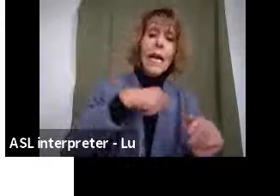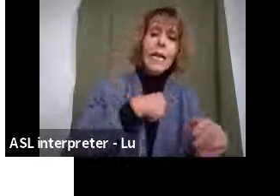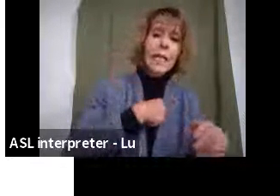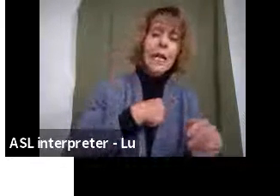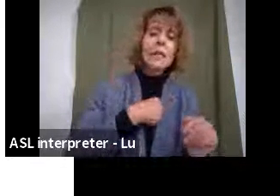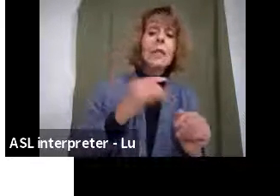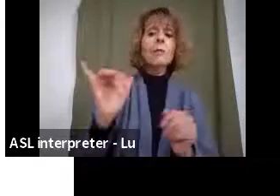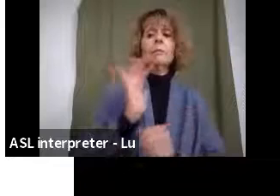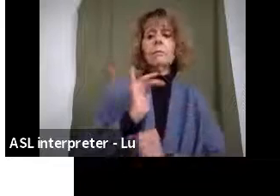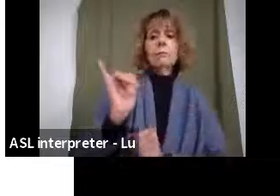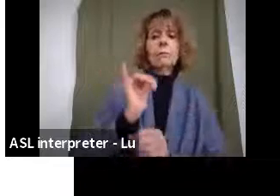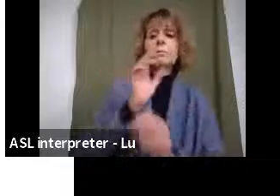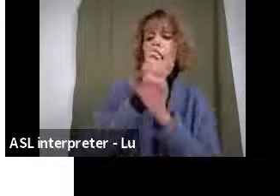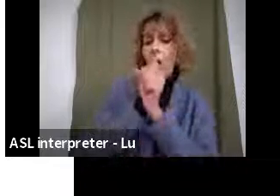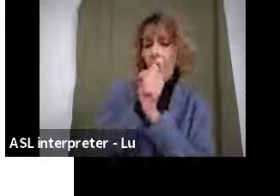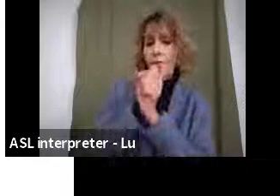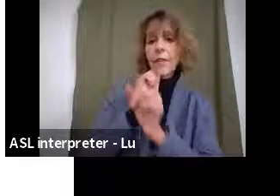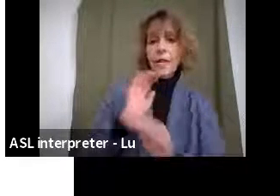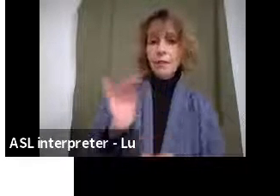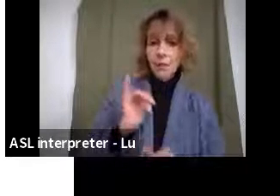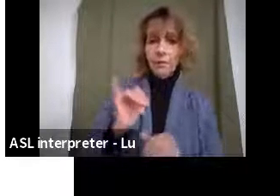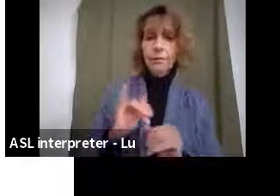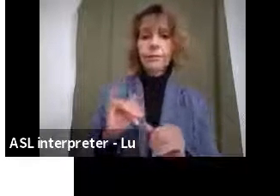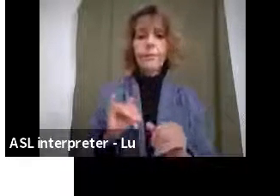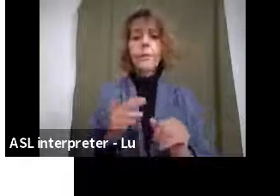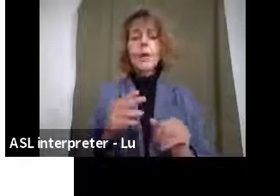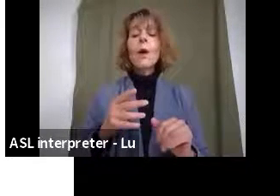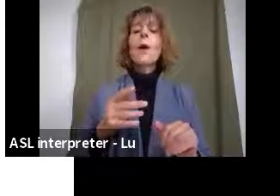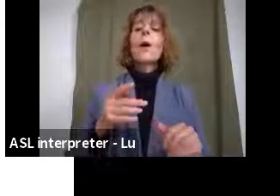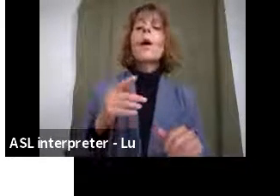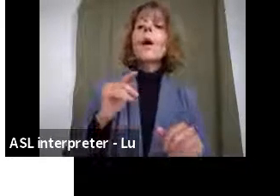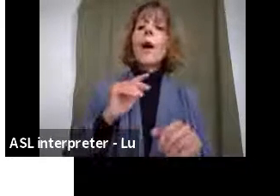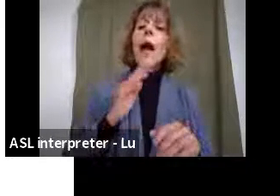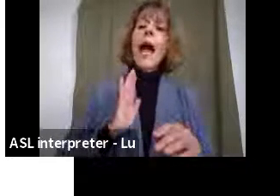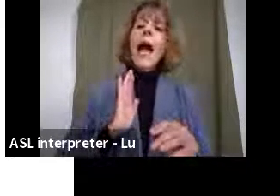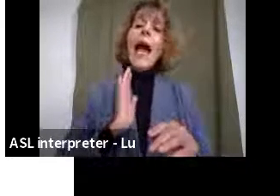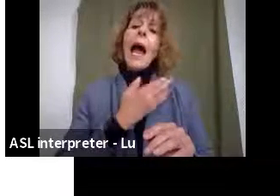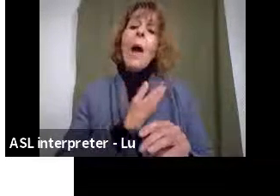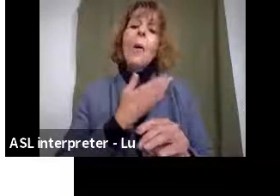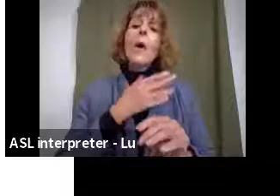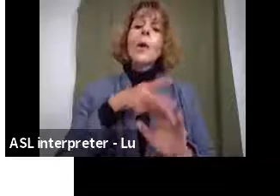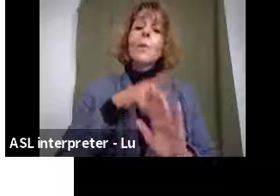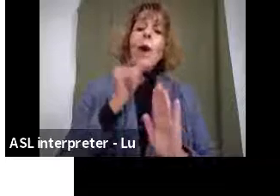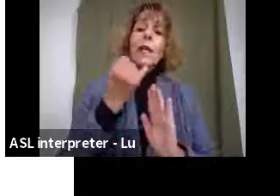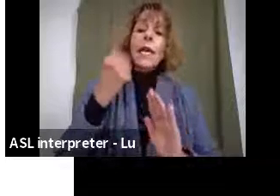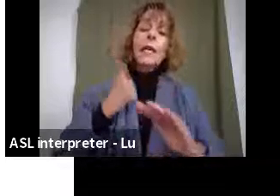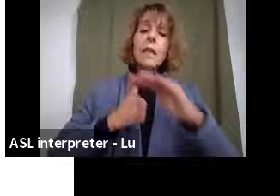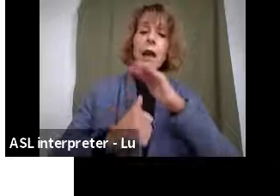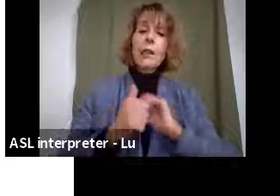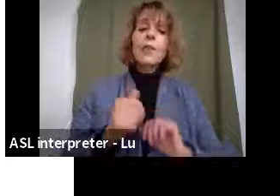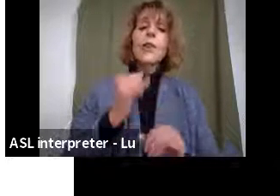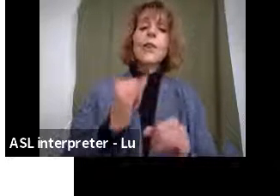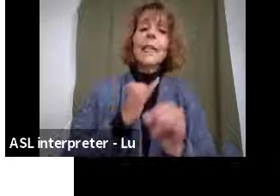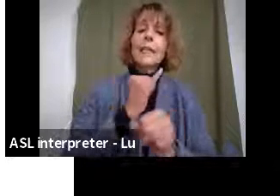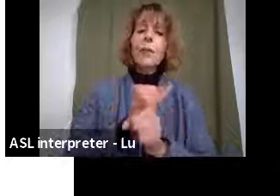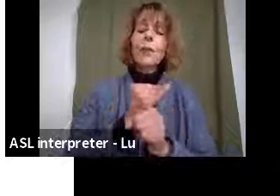international nonprofit focused on enhancing the experiences of all people, ages, and abilities